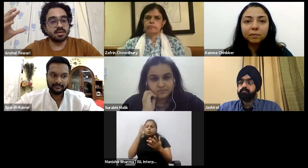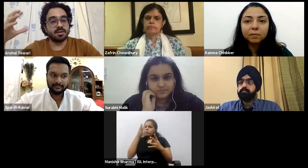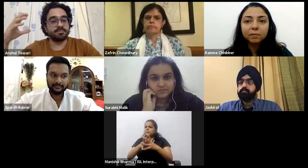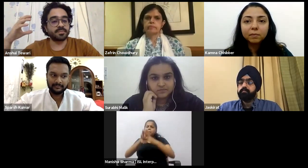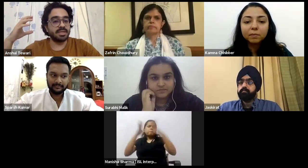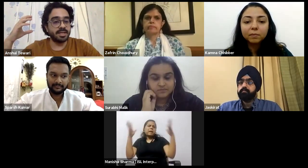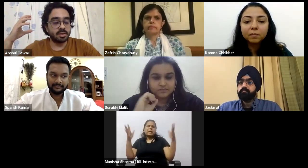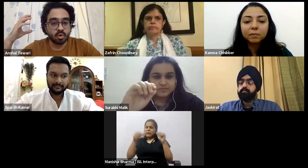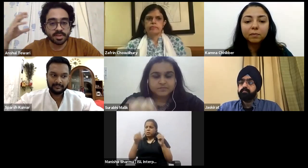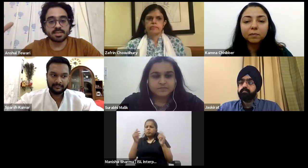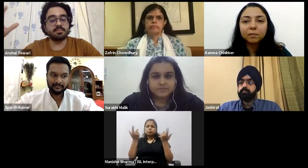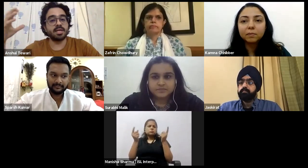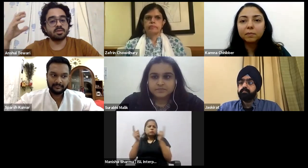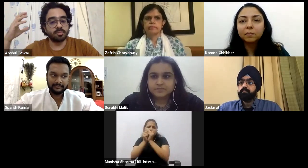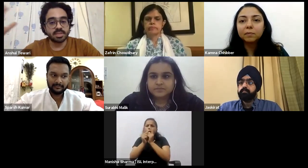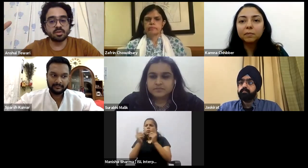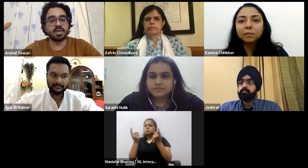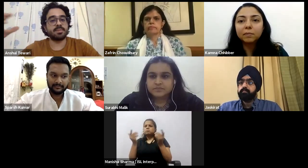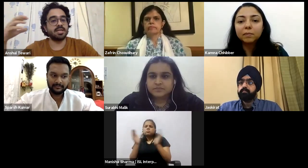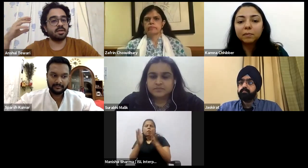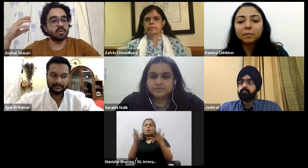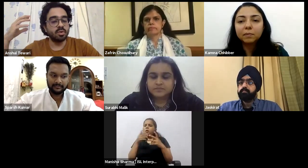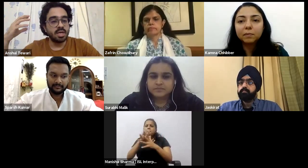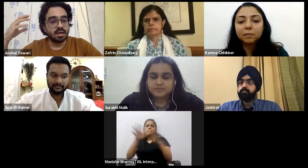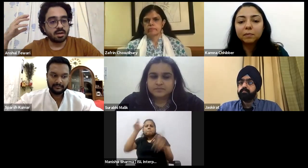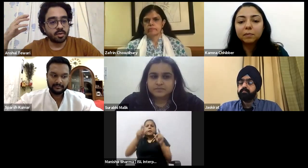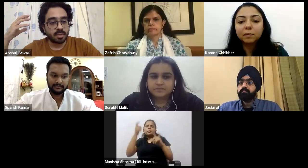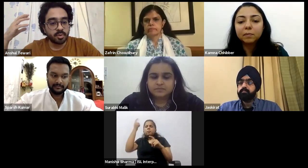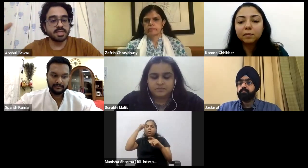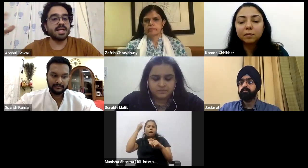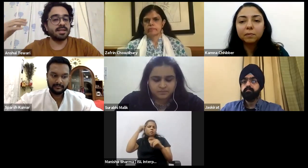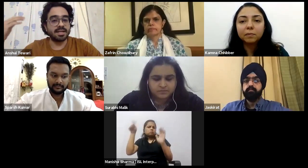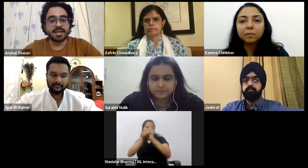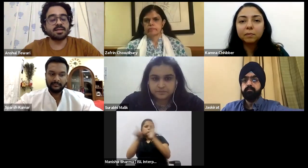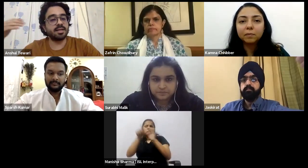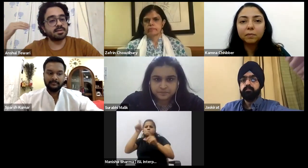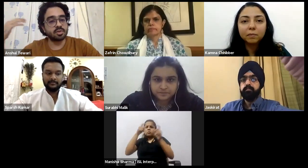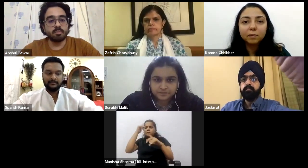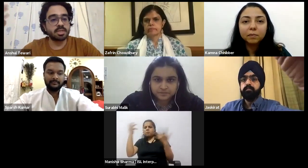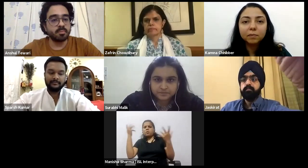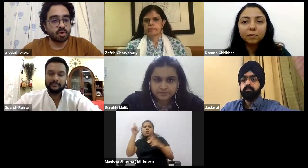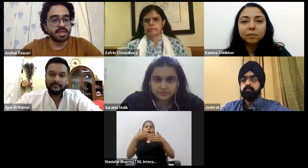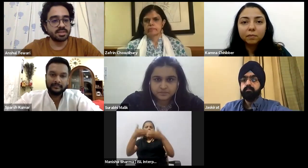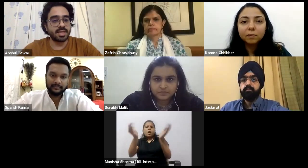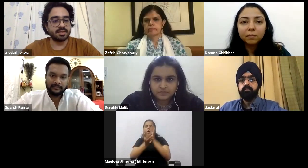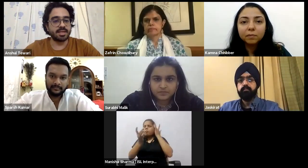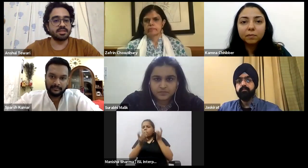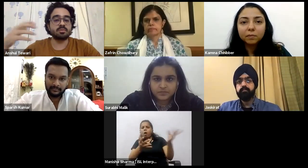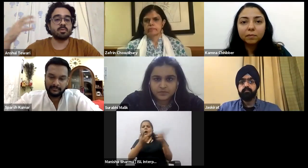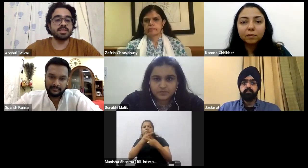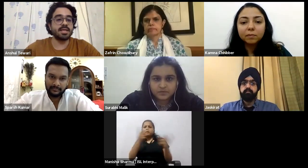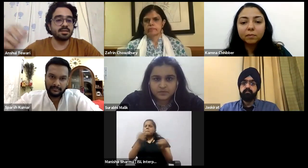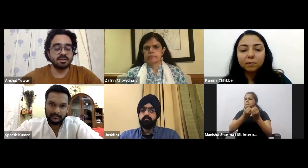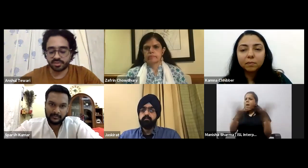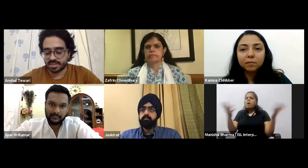It's leading to so much stigma, so much stereotype. It's leading to communities getting neglected, and so much more than just